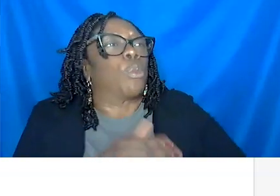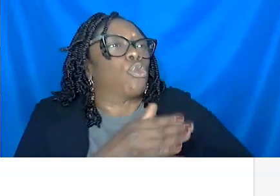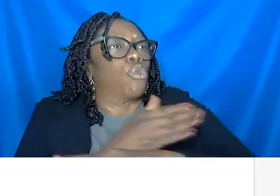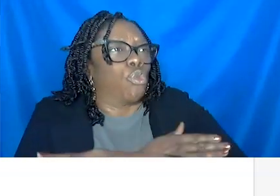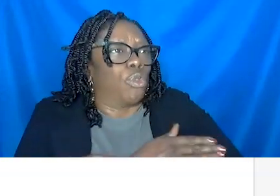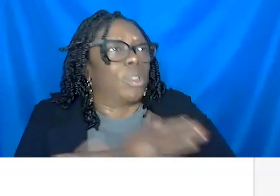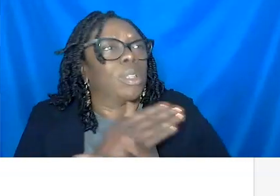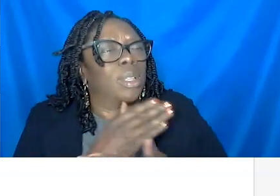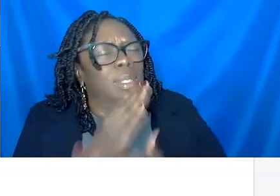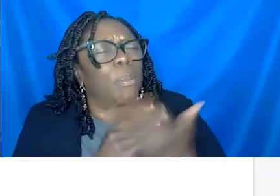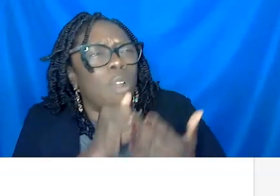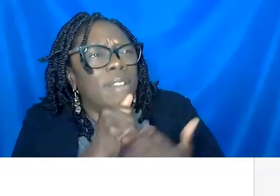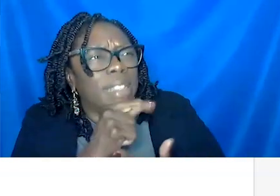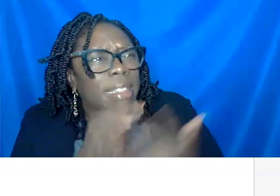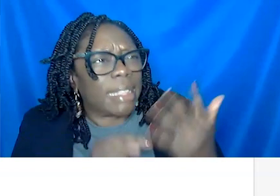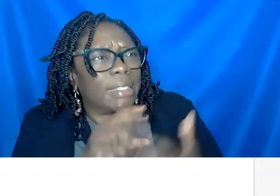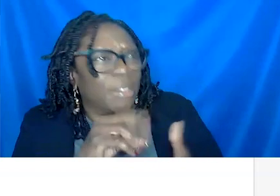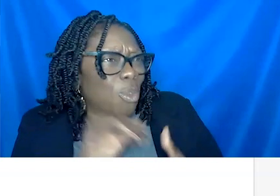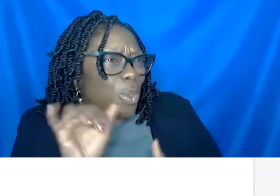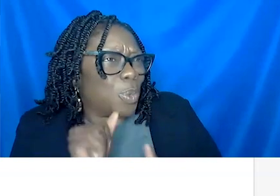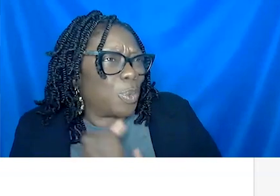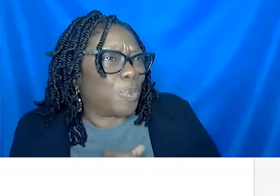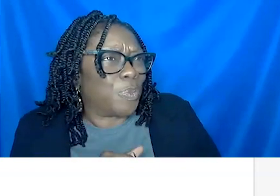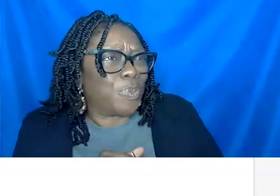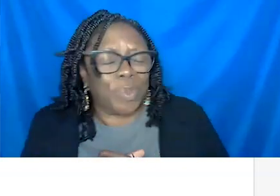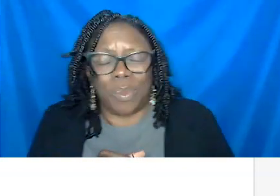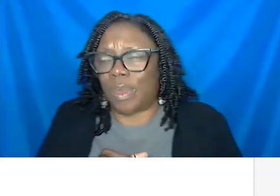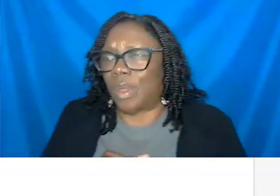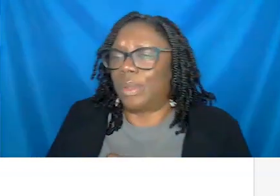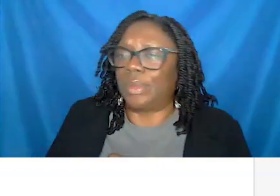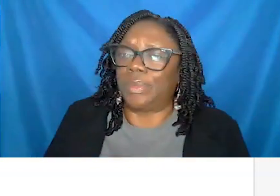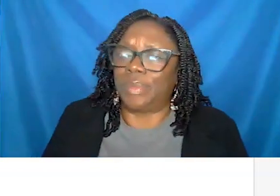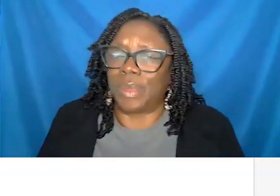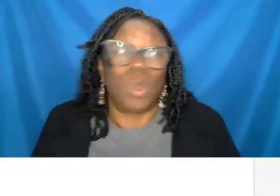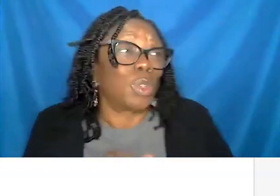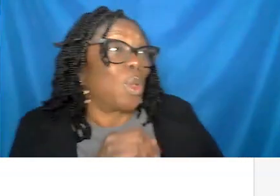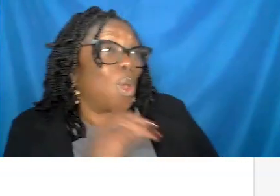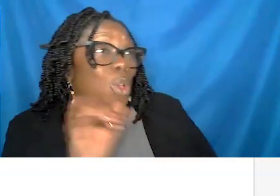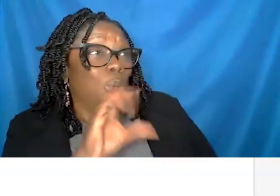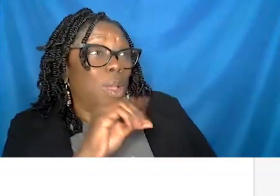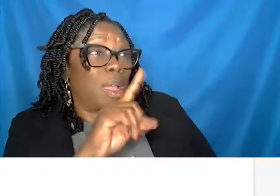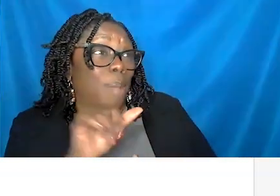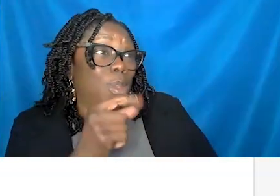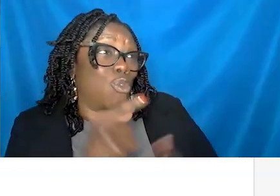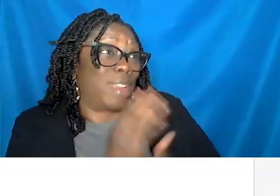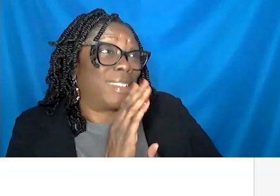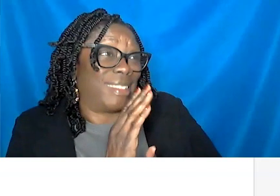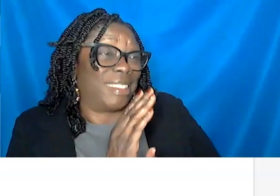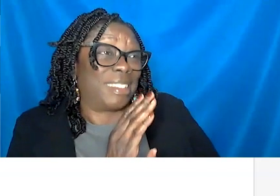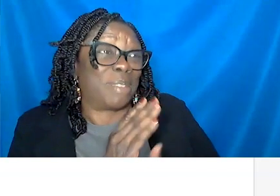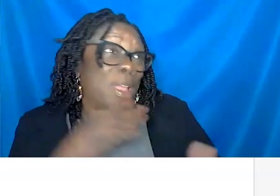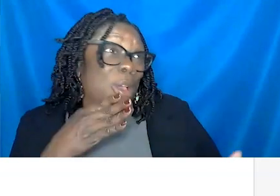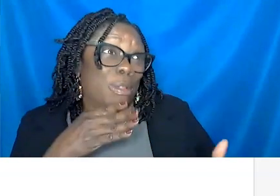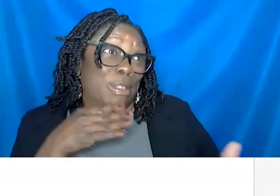privacy concerns that go along with it as well. There's some big copyright. Oh yeah, there's some big lawsuits going on right now. They're pretty